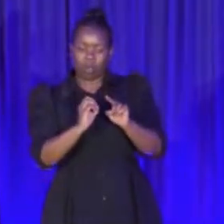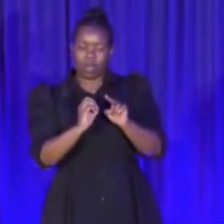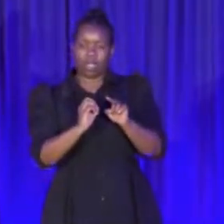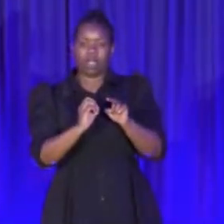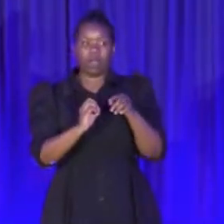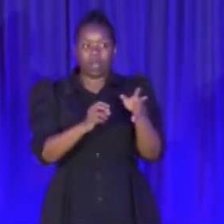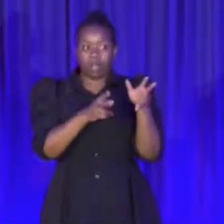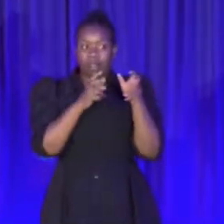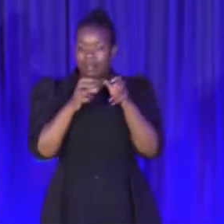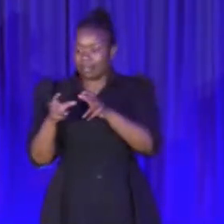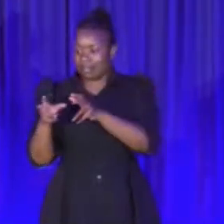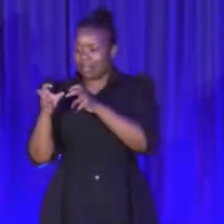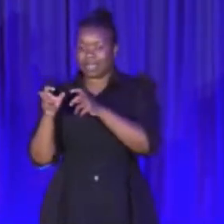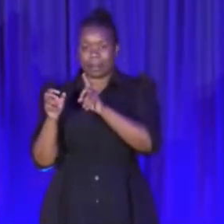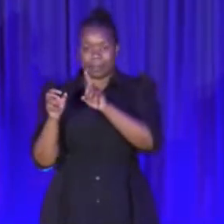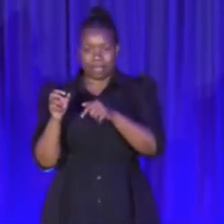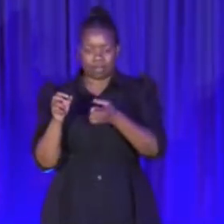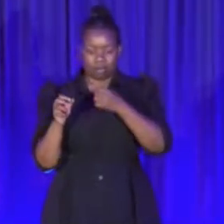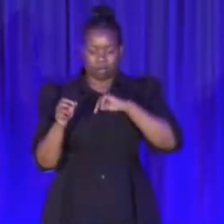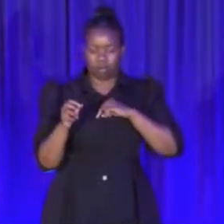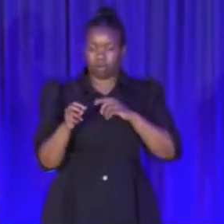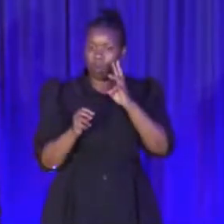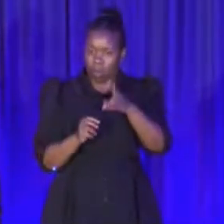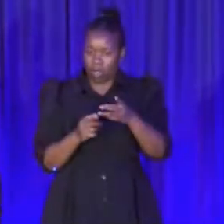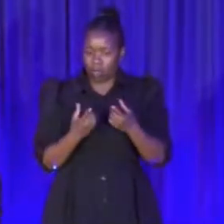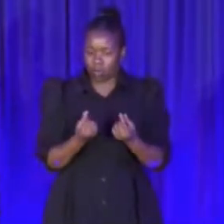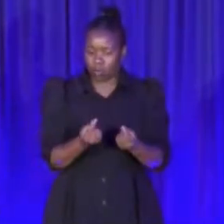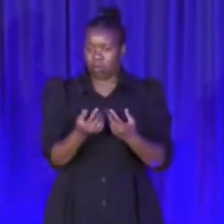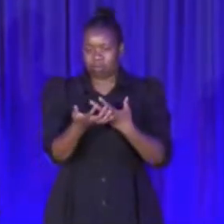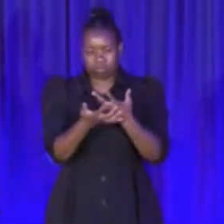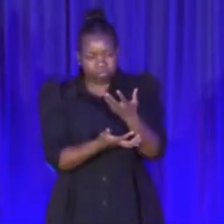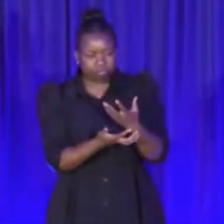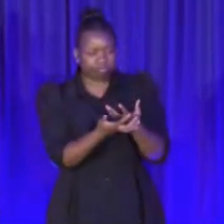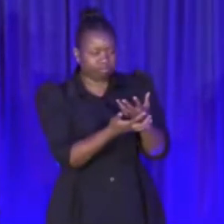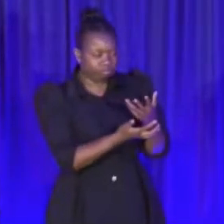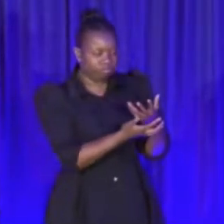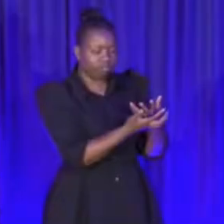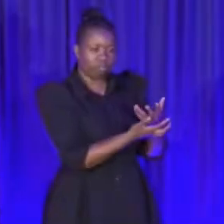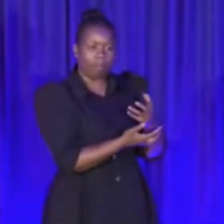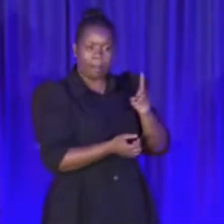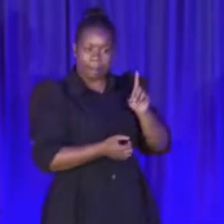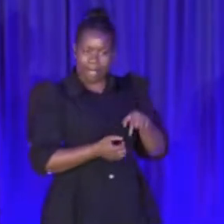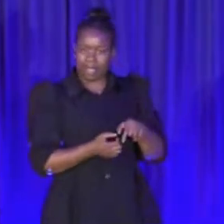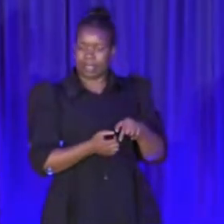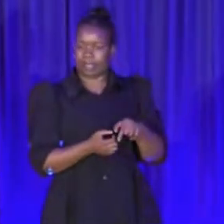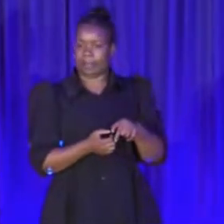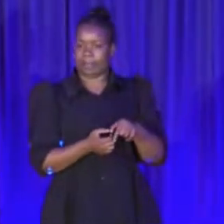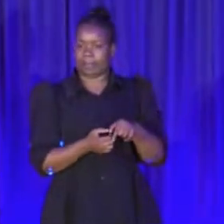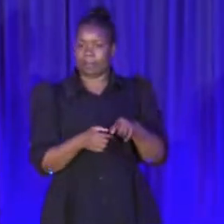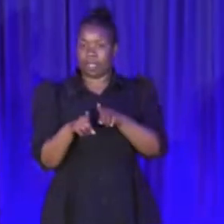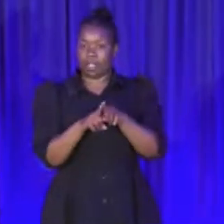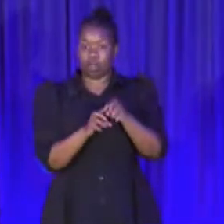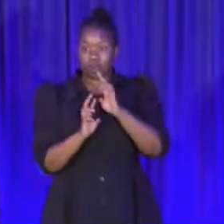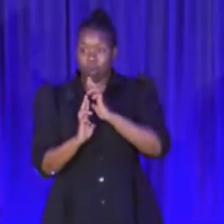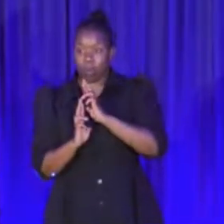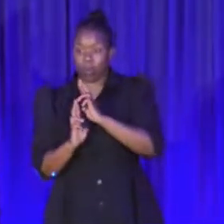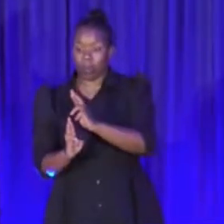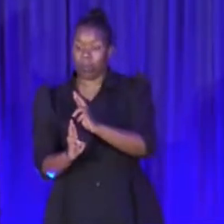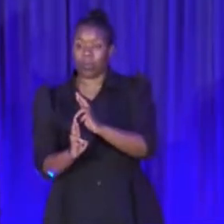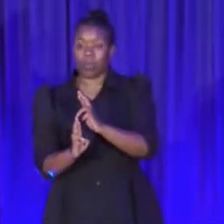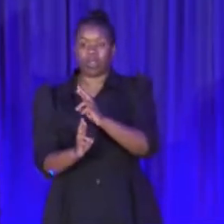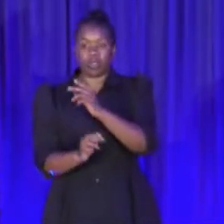must listen, and we will do so. We must engage, and we need to do so. We must respond